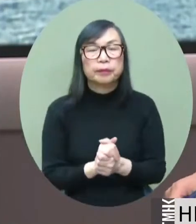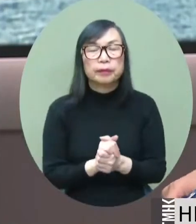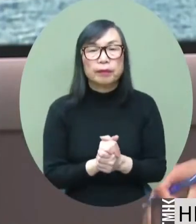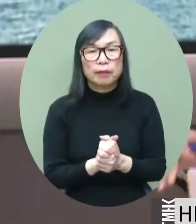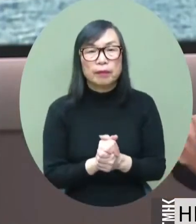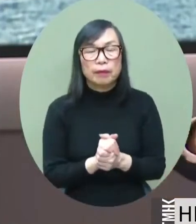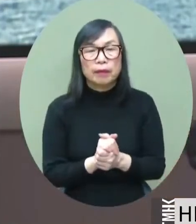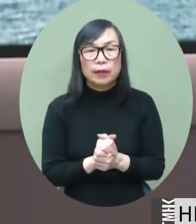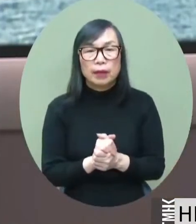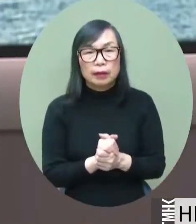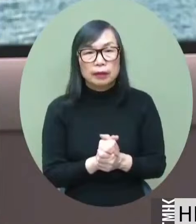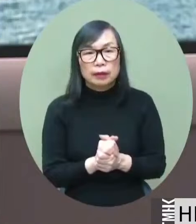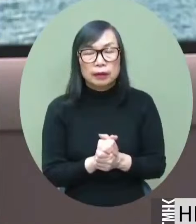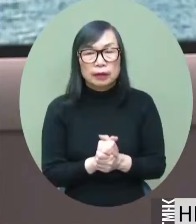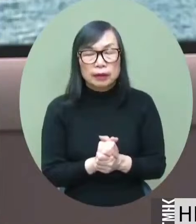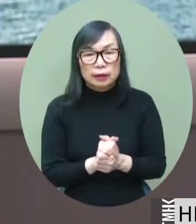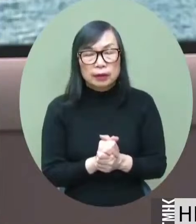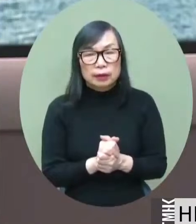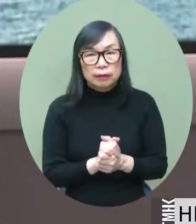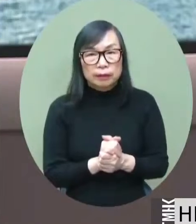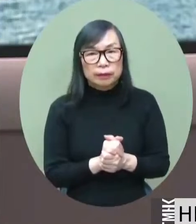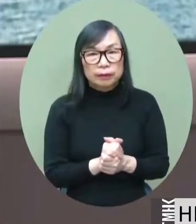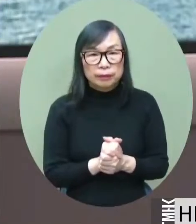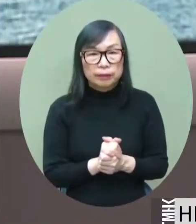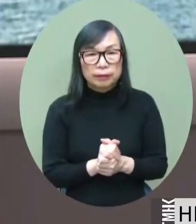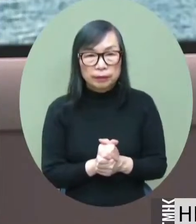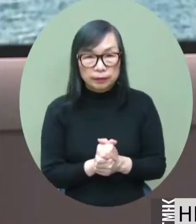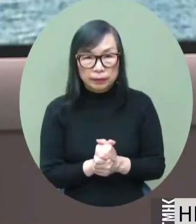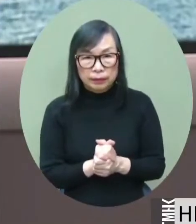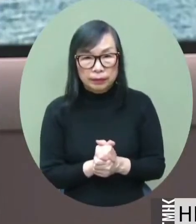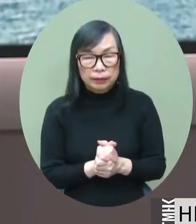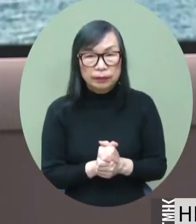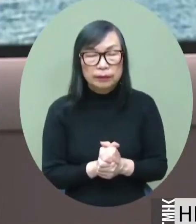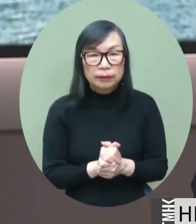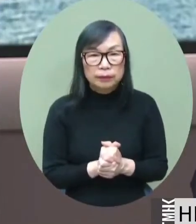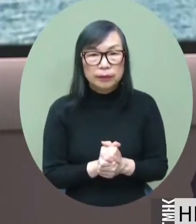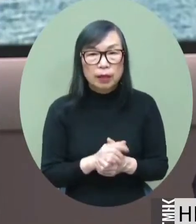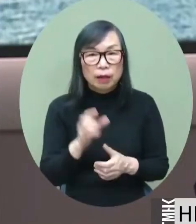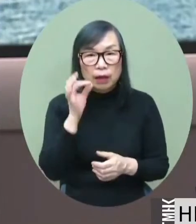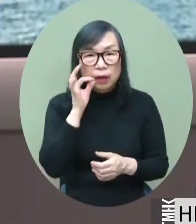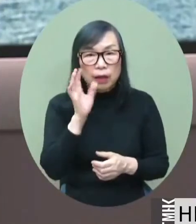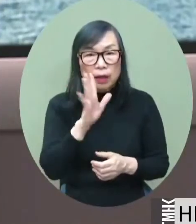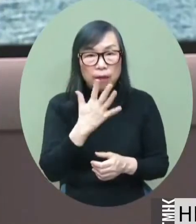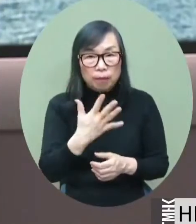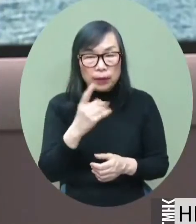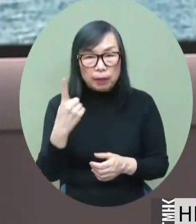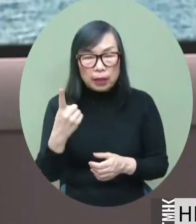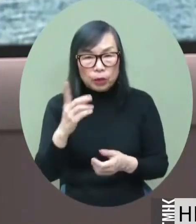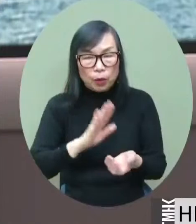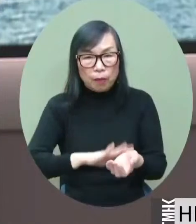further investigation. Another one is a